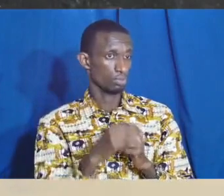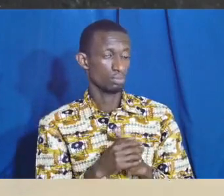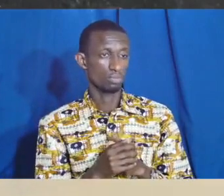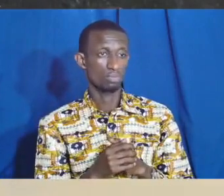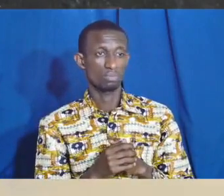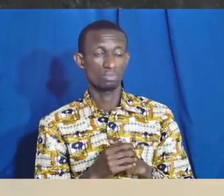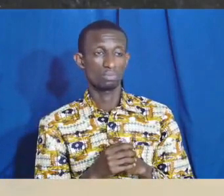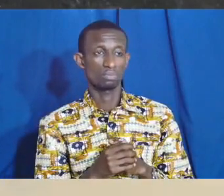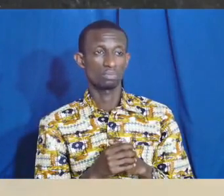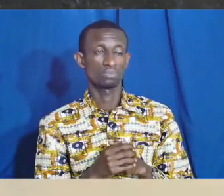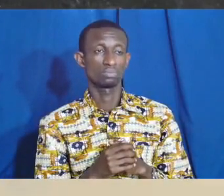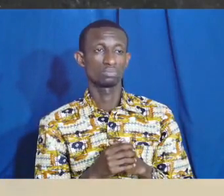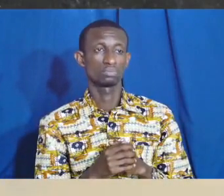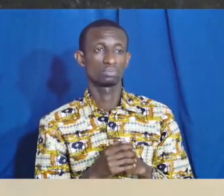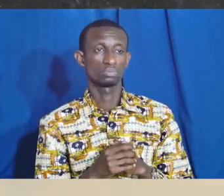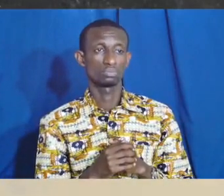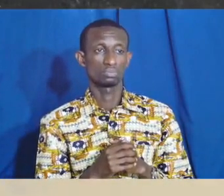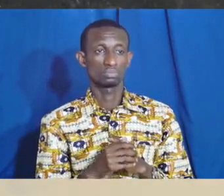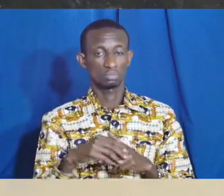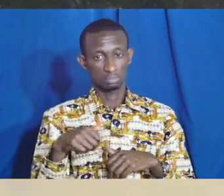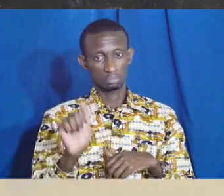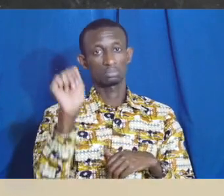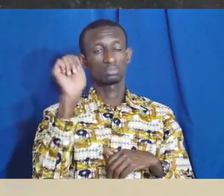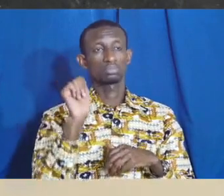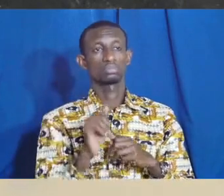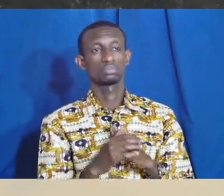without being used up themselves.